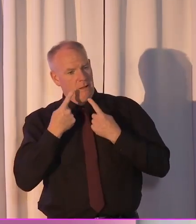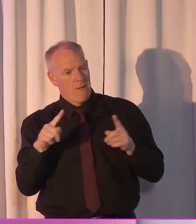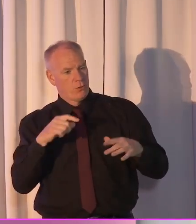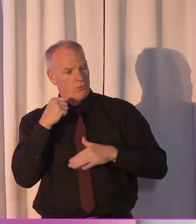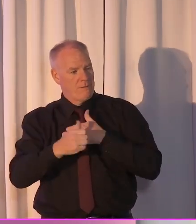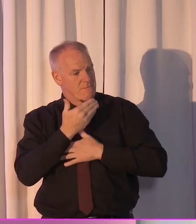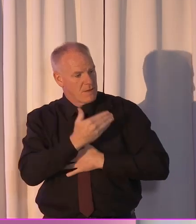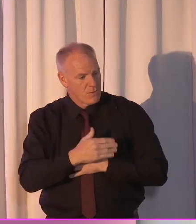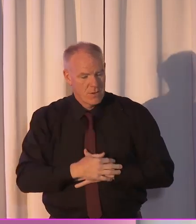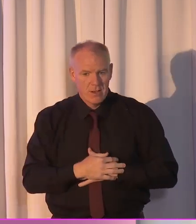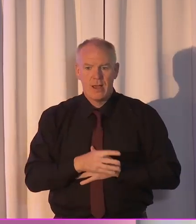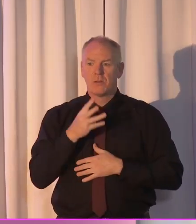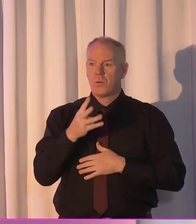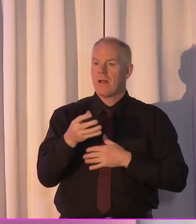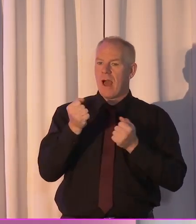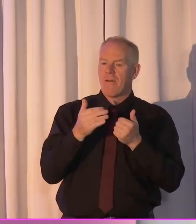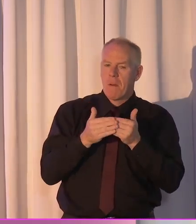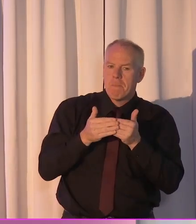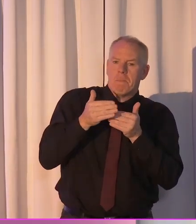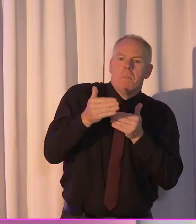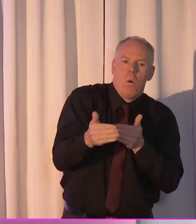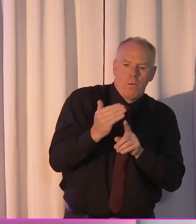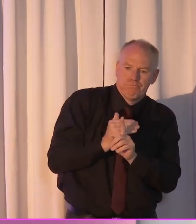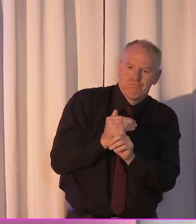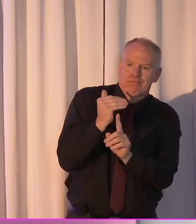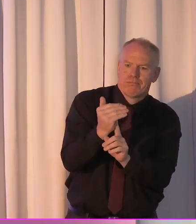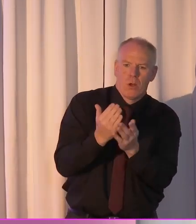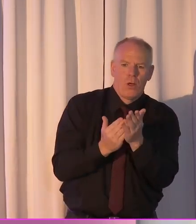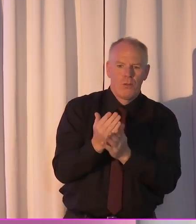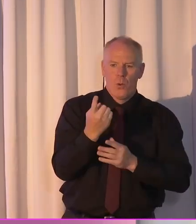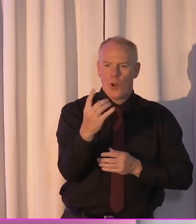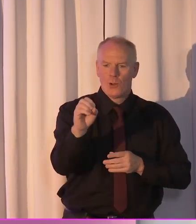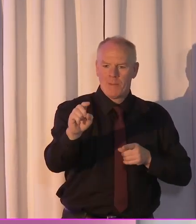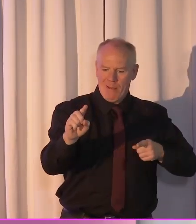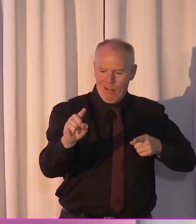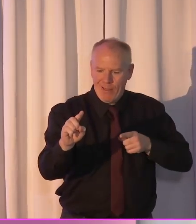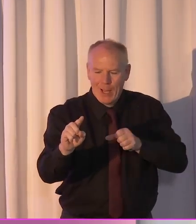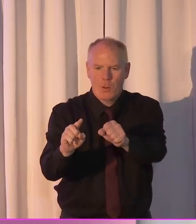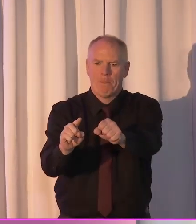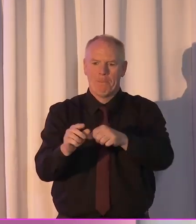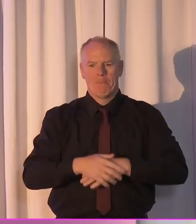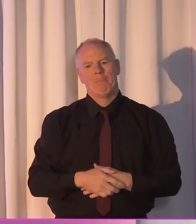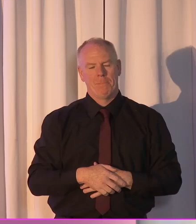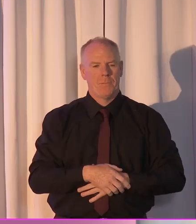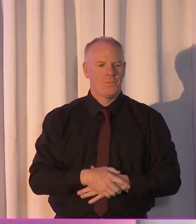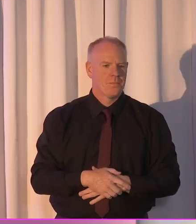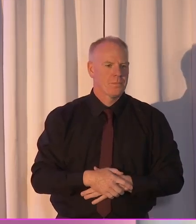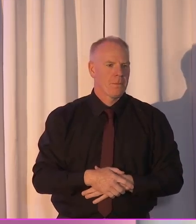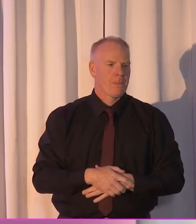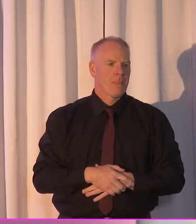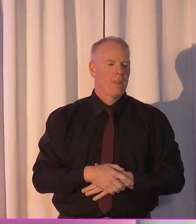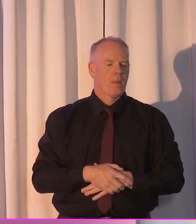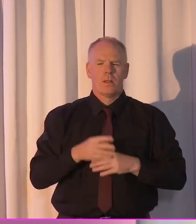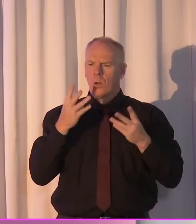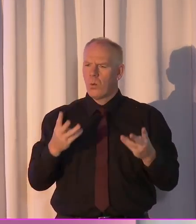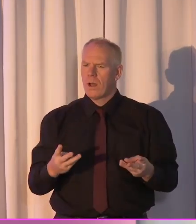for us, and hopefully we'll get a little bit further along in that 100-metre race that you mentioned. And I also want to